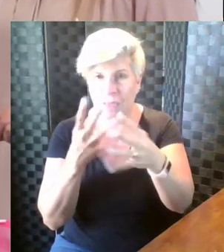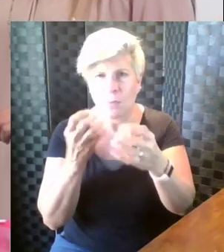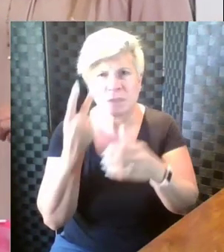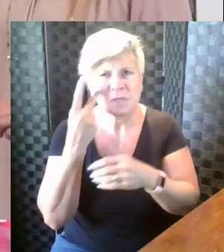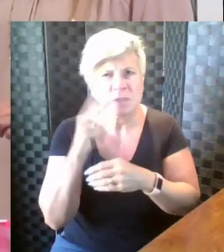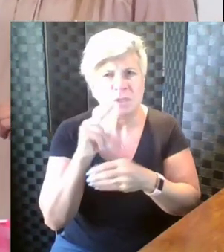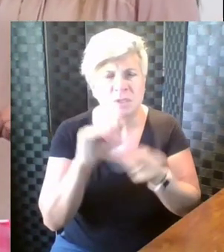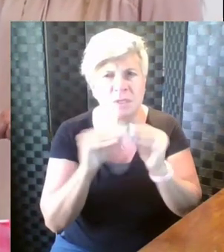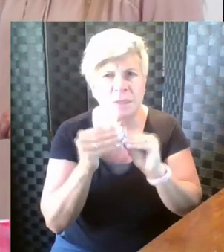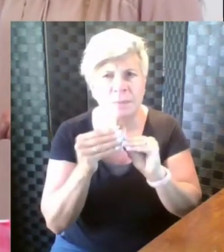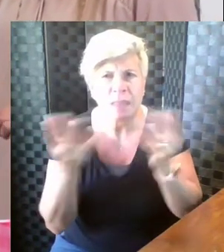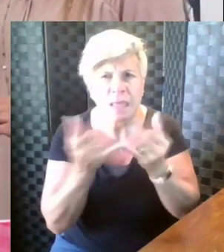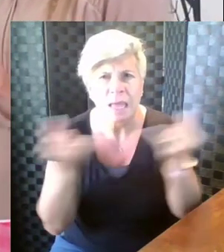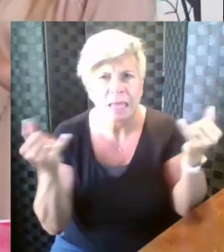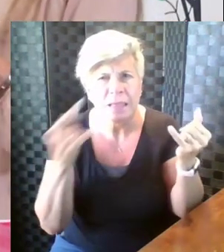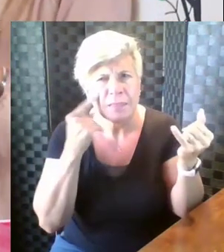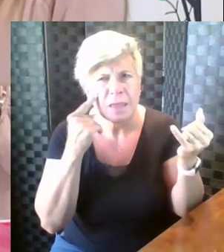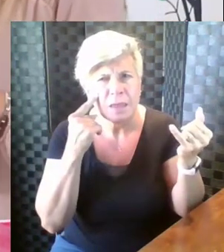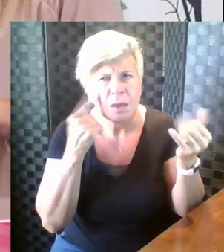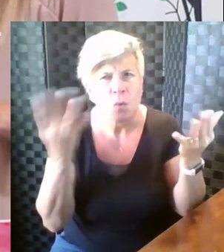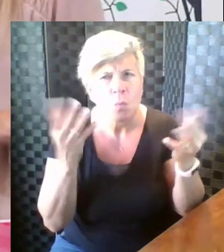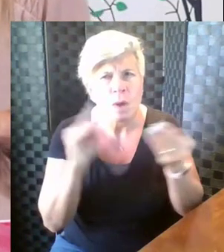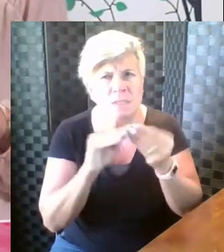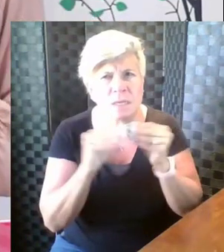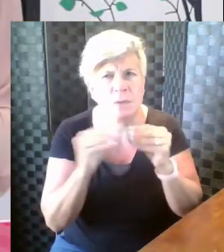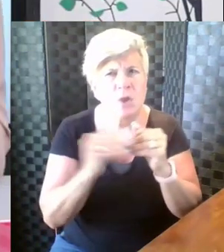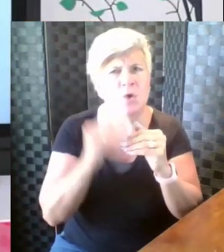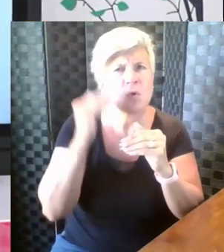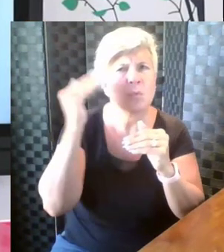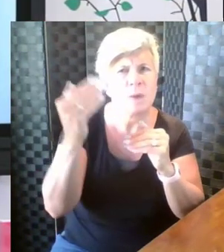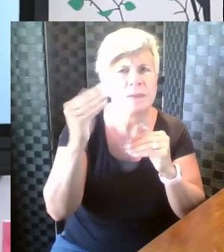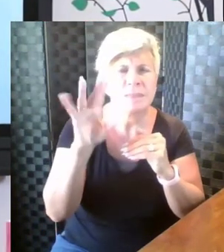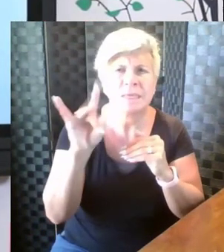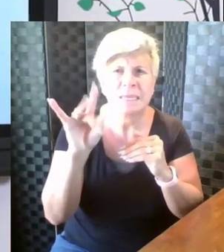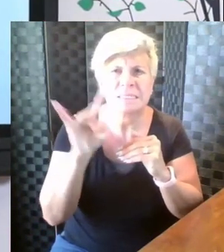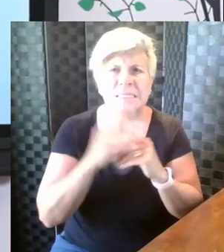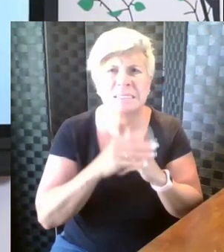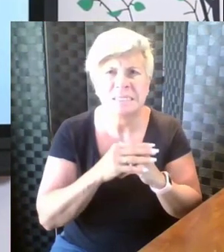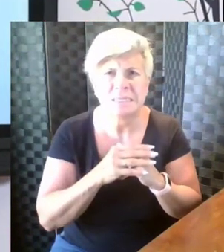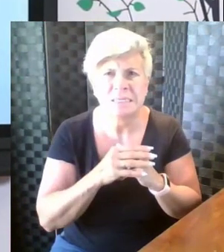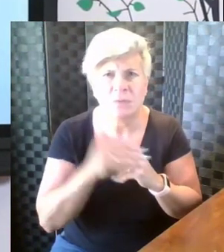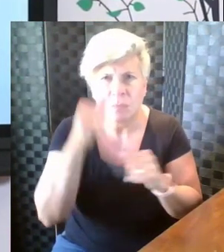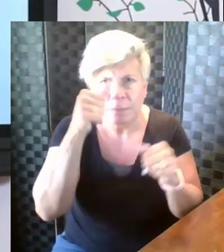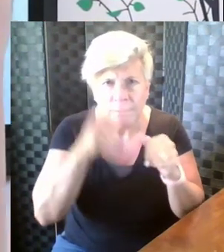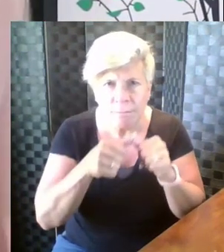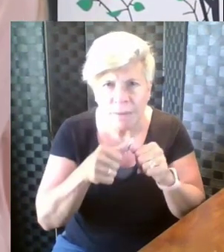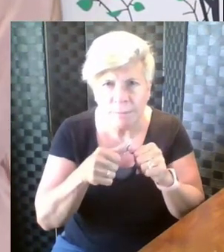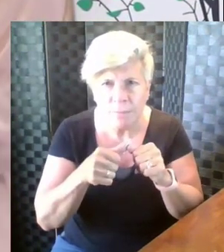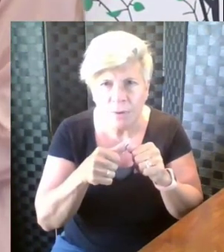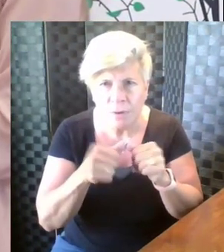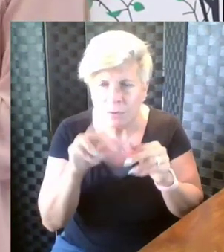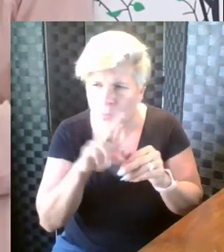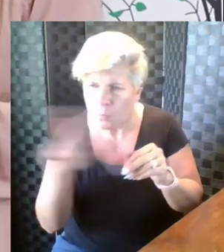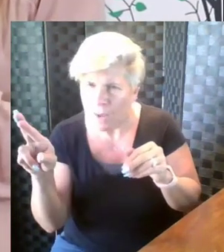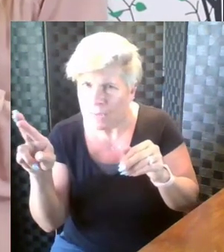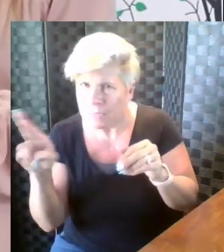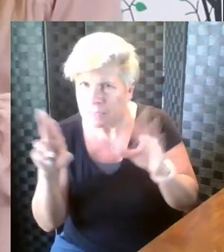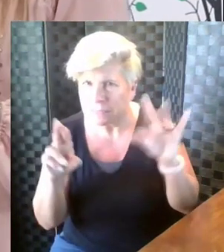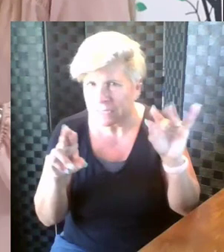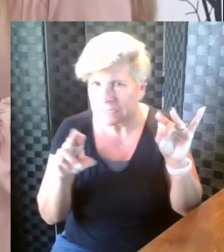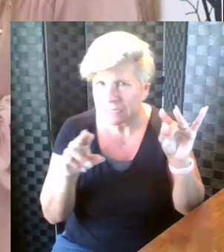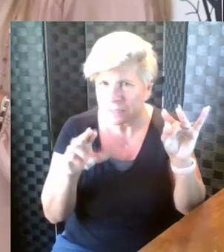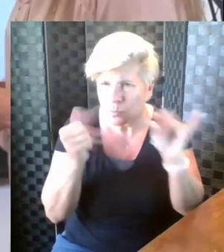want you to look at this number line and think, what is a number that is greater than 18? Remember, as we go to the right, we get